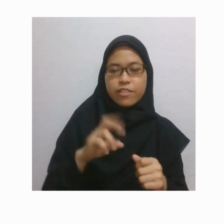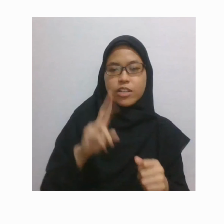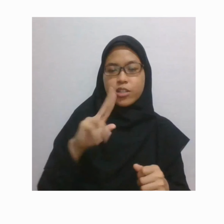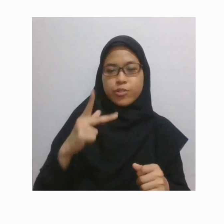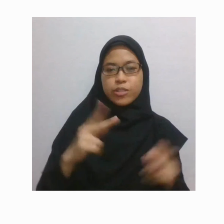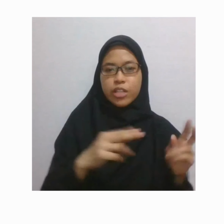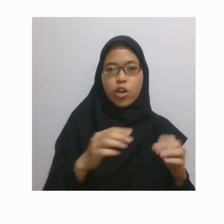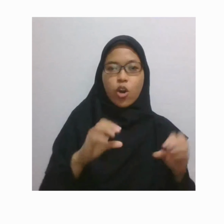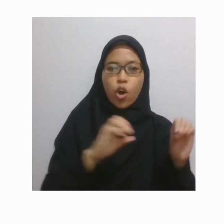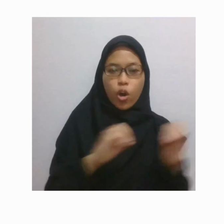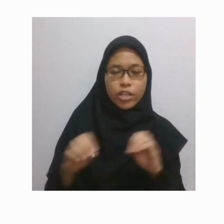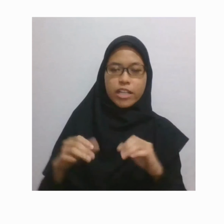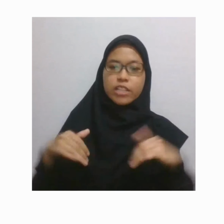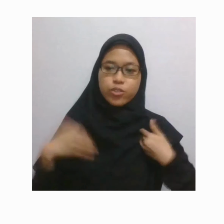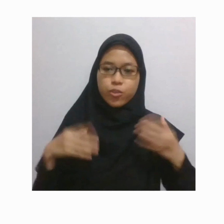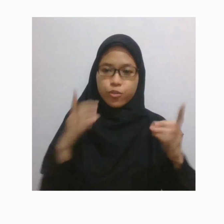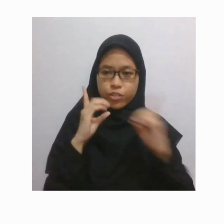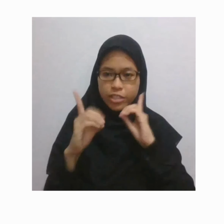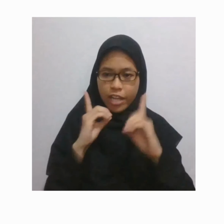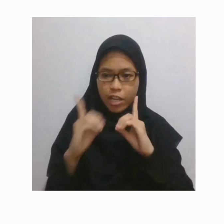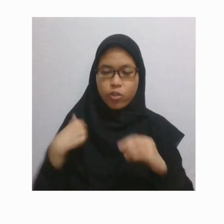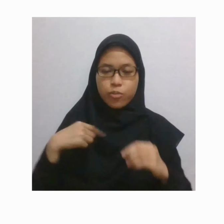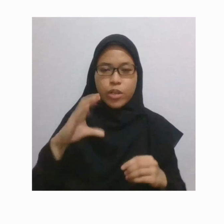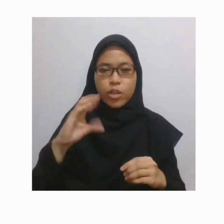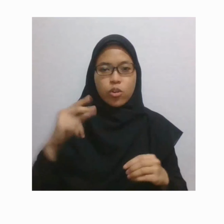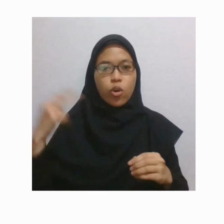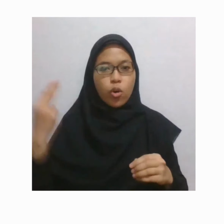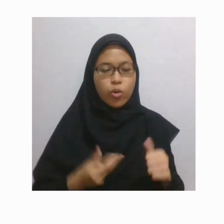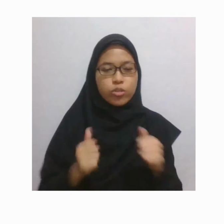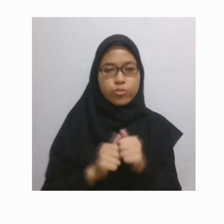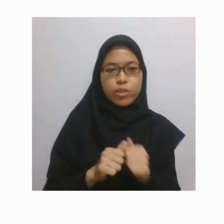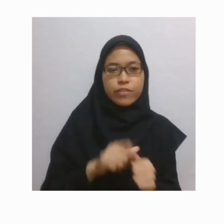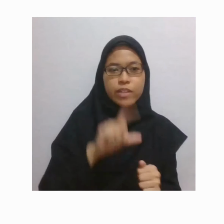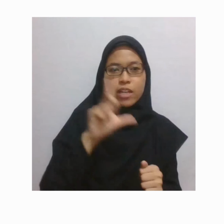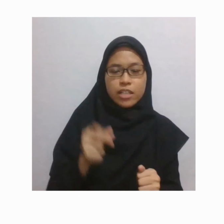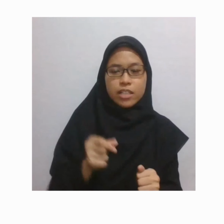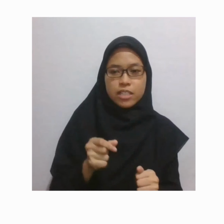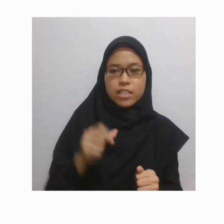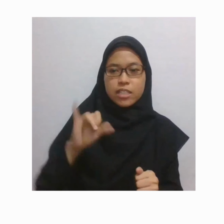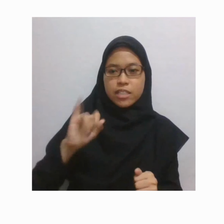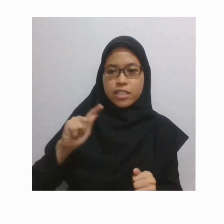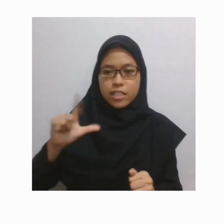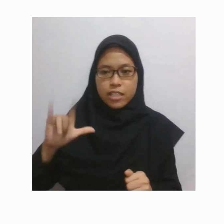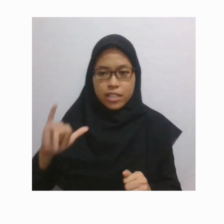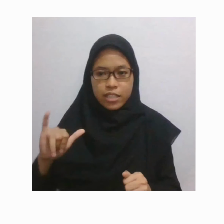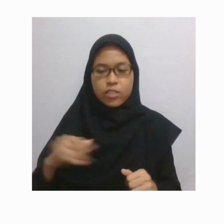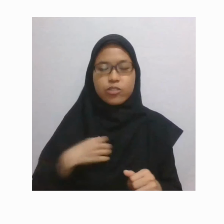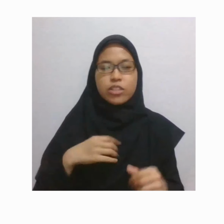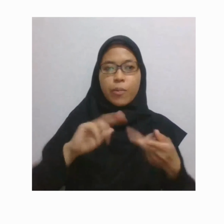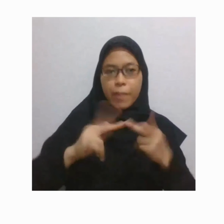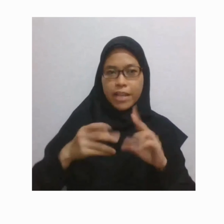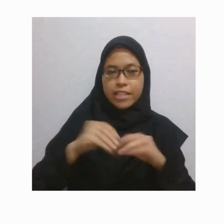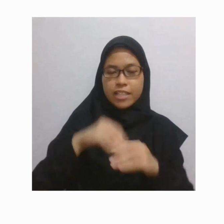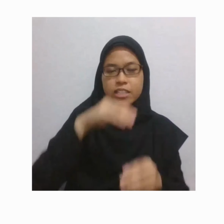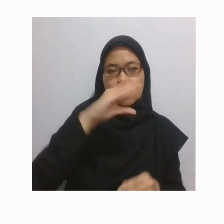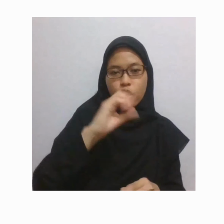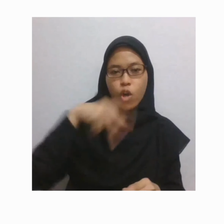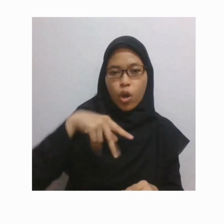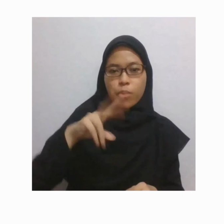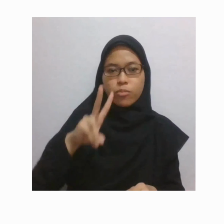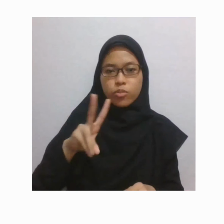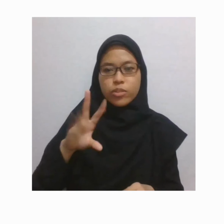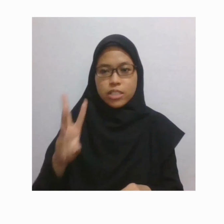Dialogue. We co-hosted that with Italy, who is our partner in COP26. One of the big